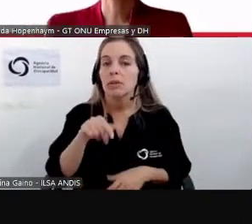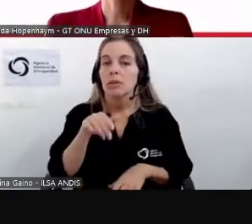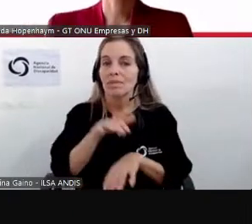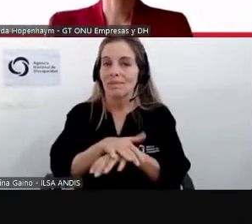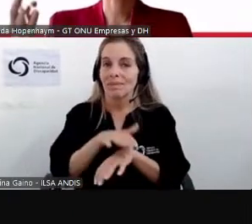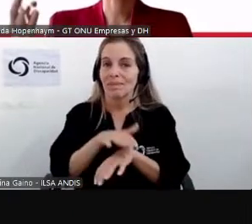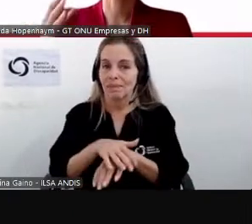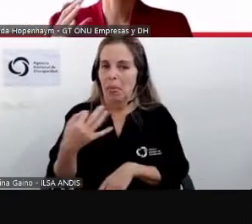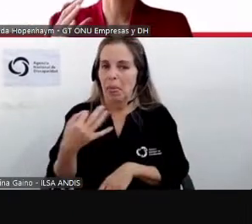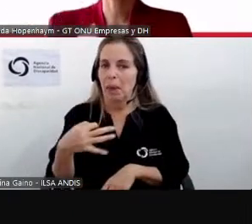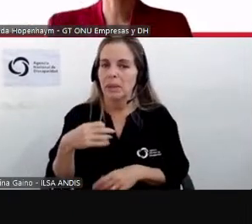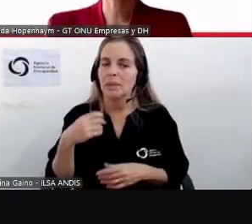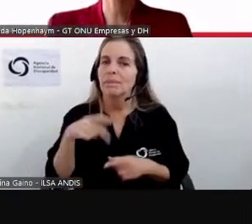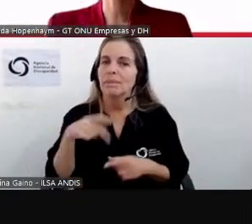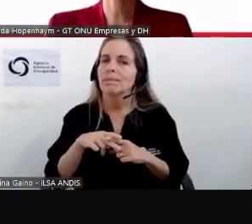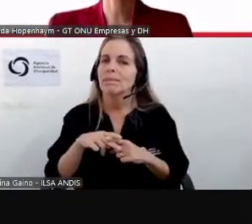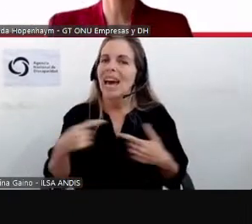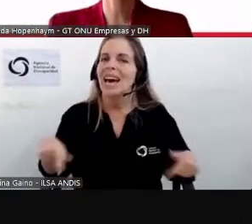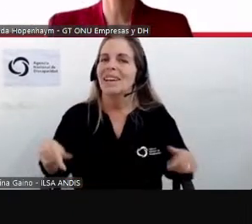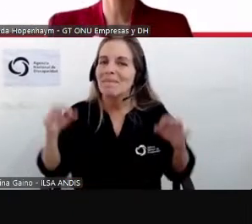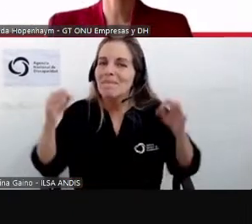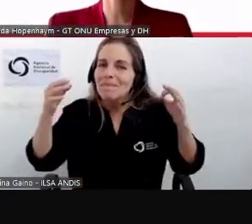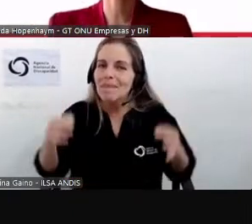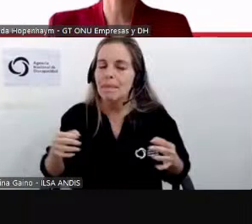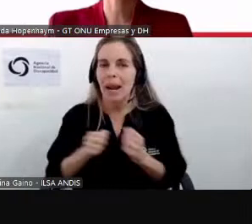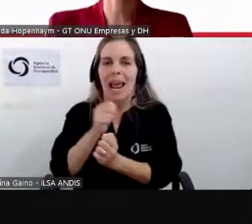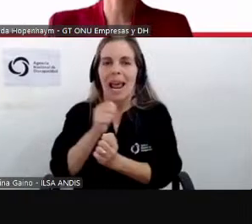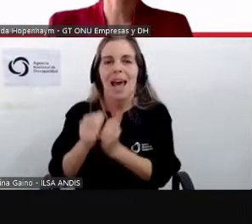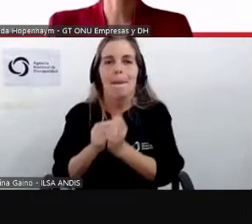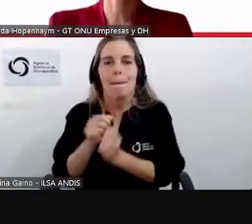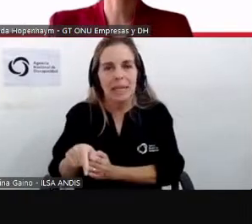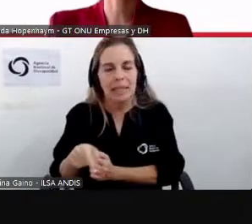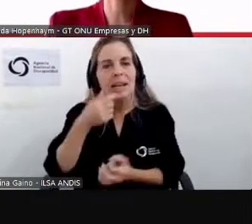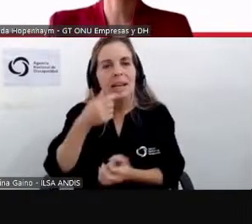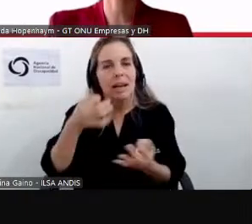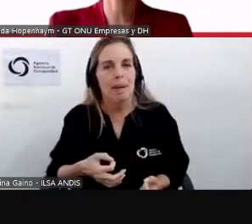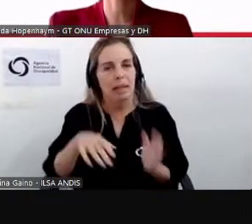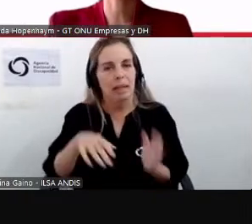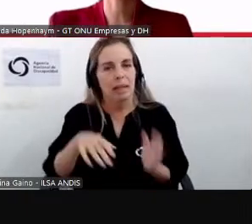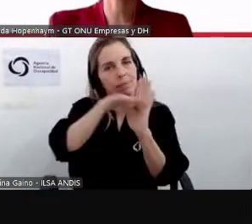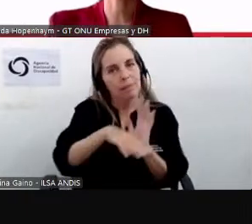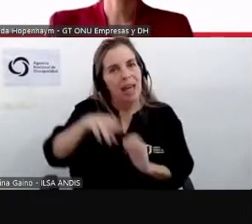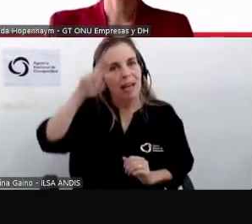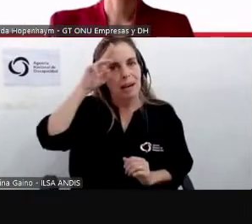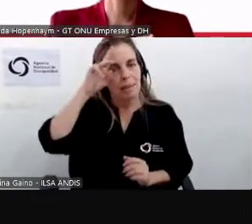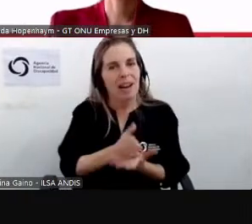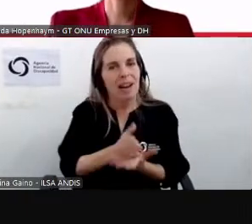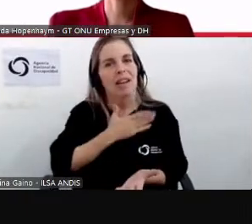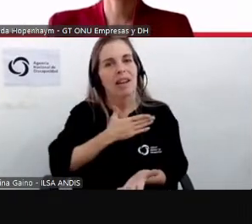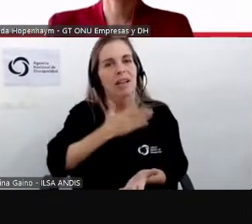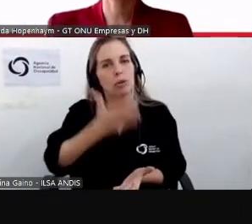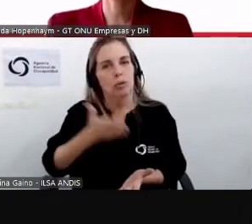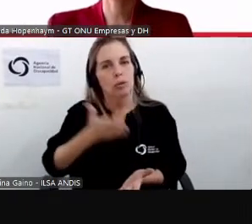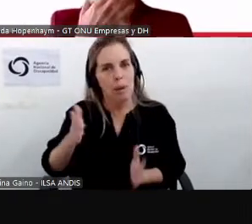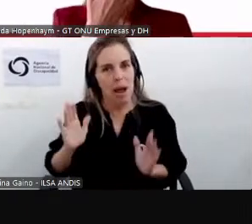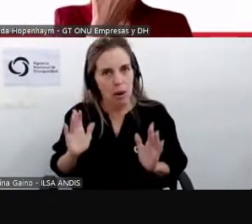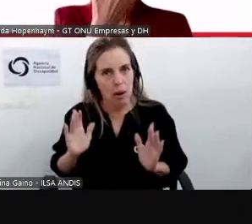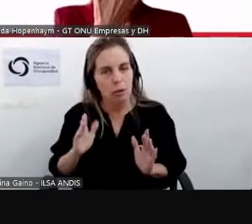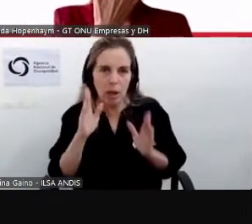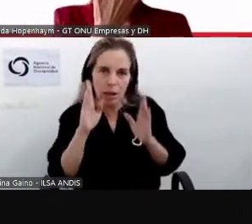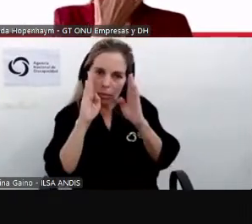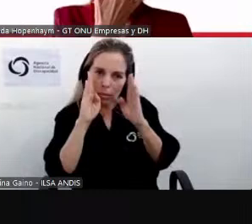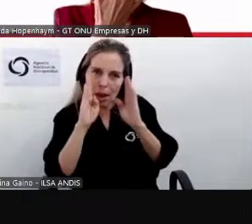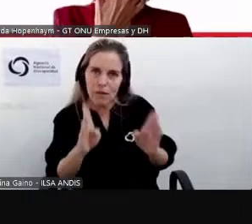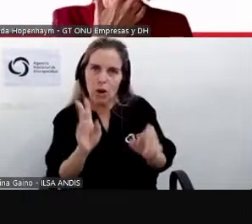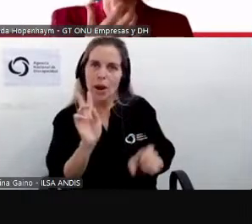their operations. This is important. It's the first step to diligence, as I was saying earlier, improve a useful procedure in order to identify all that trust for human trafficking throughout the value chain, throughout their operations, in order to adopt the necessary prevention